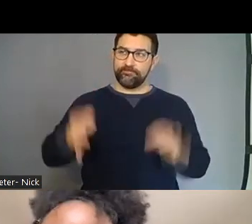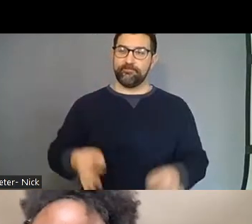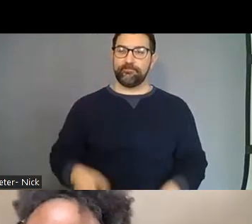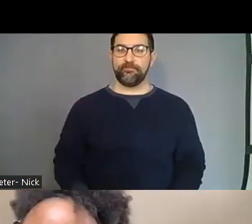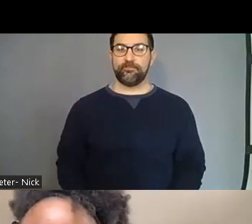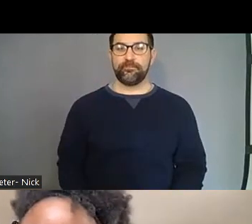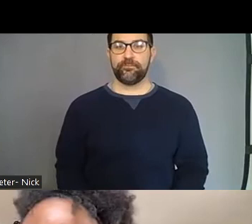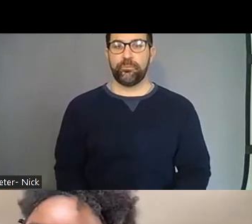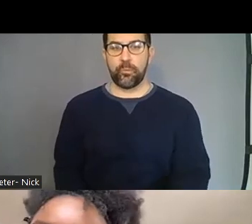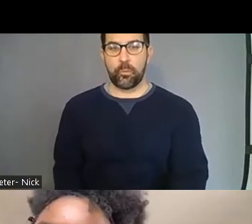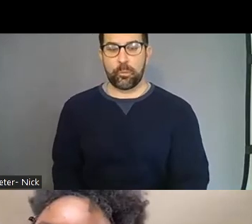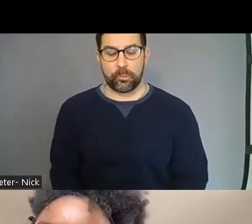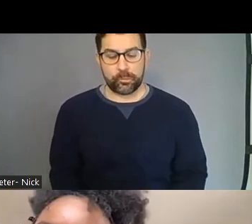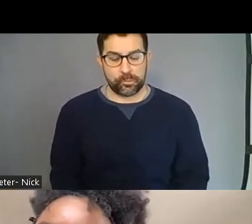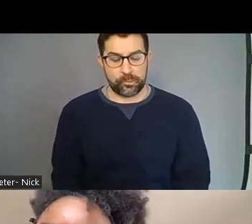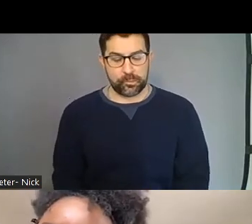again.